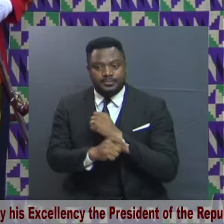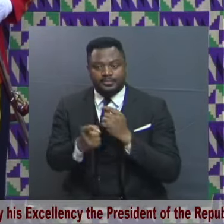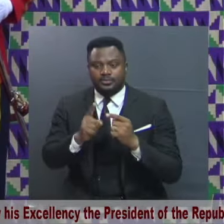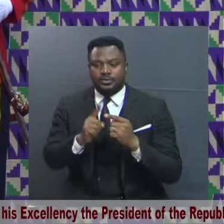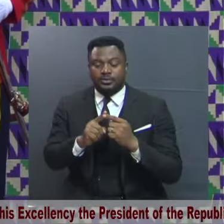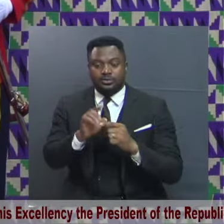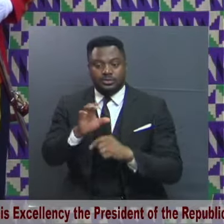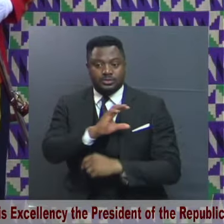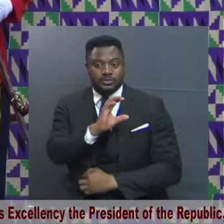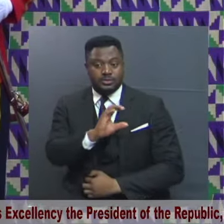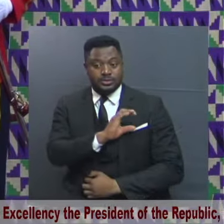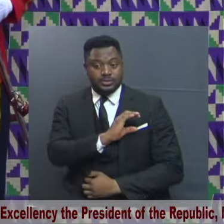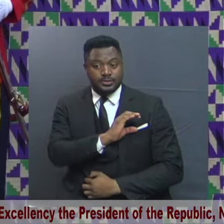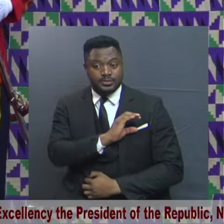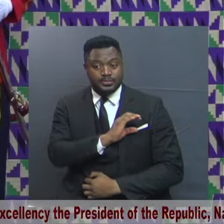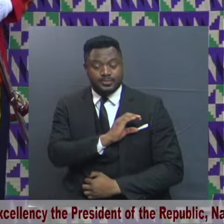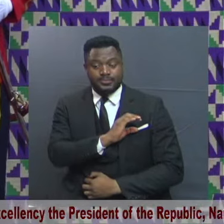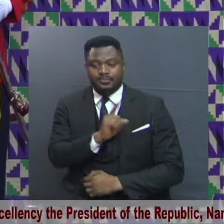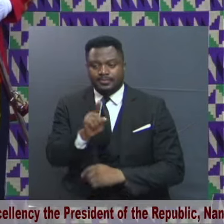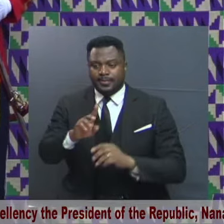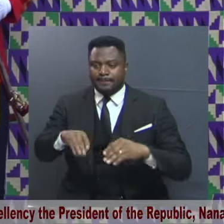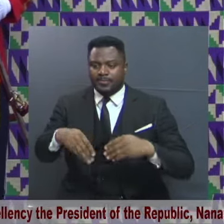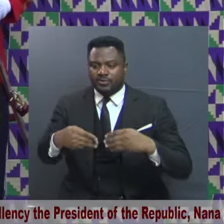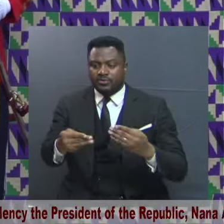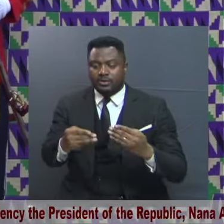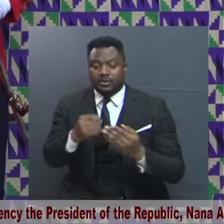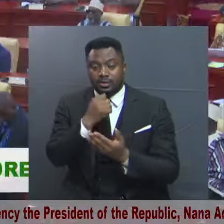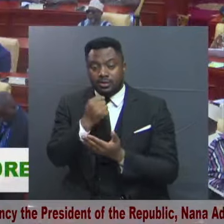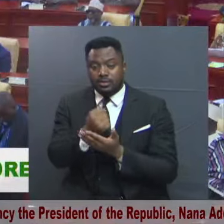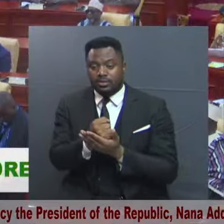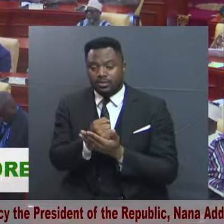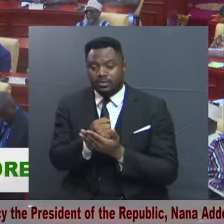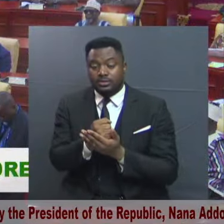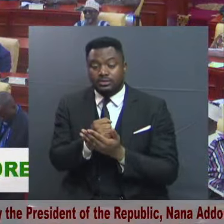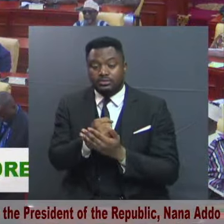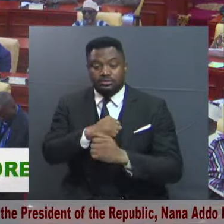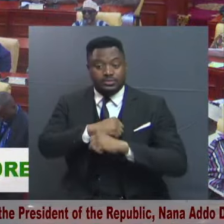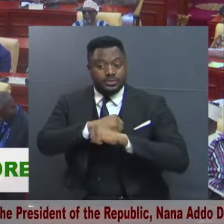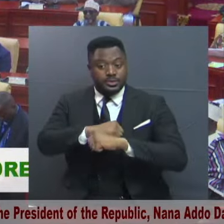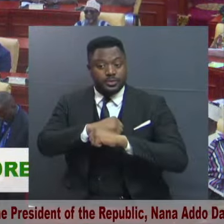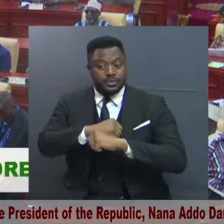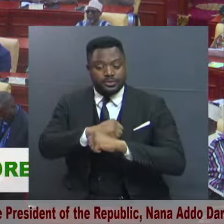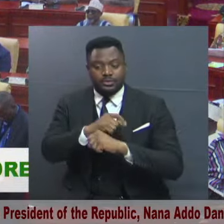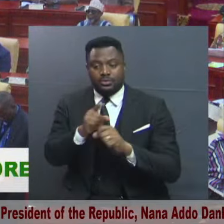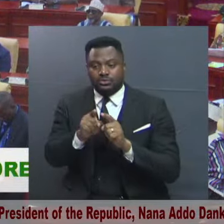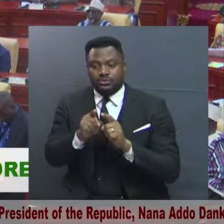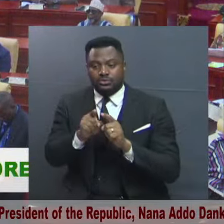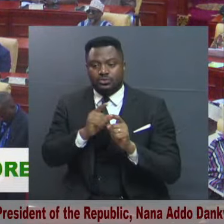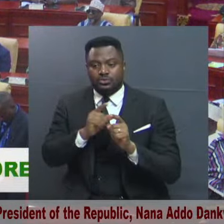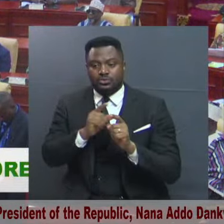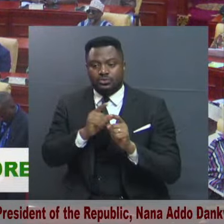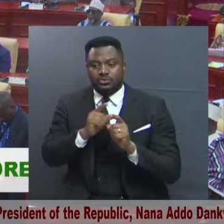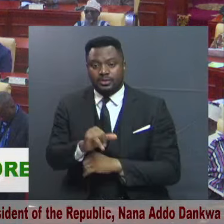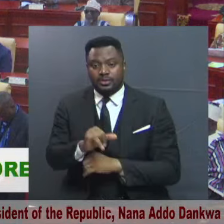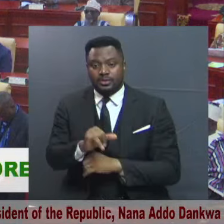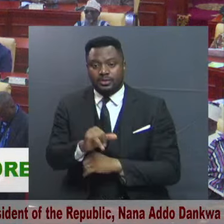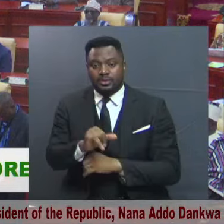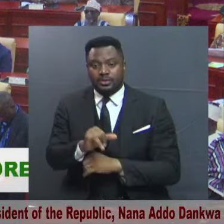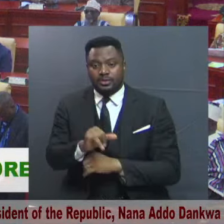its citizens is to provide and guarantee peace and security and we're doing just